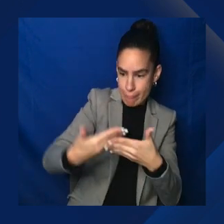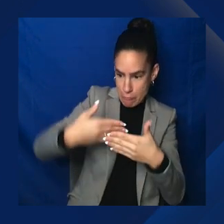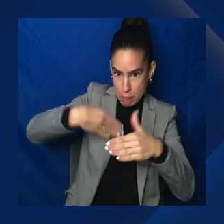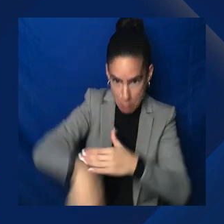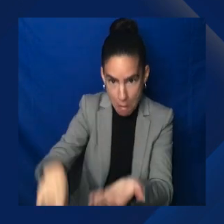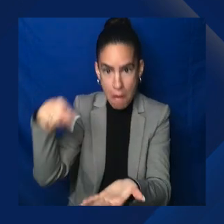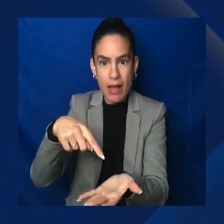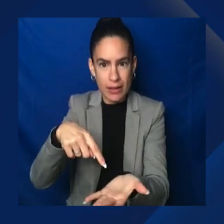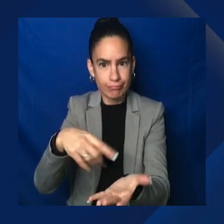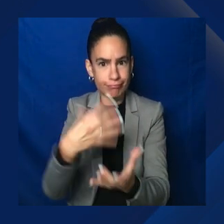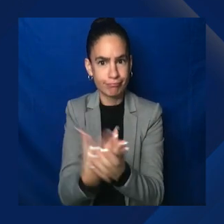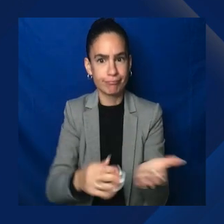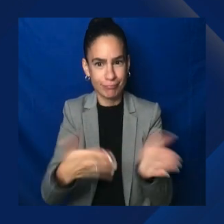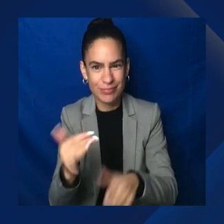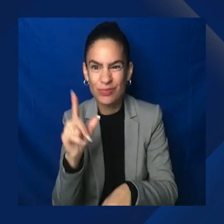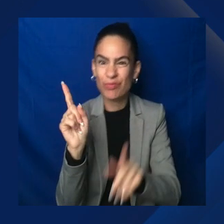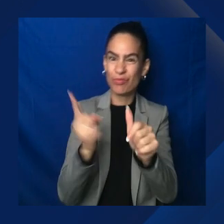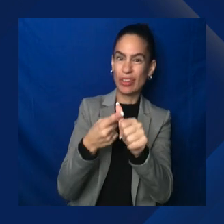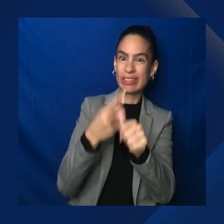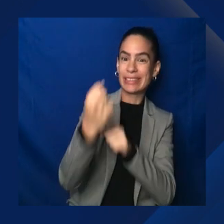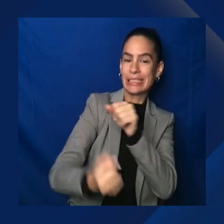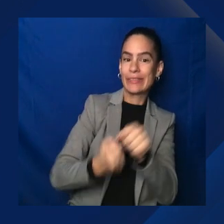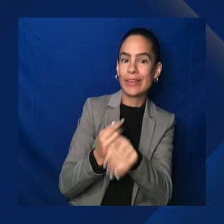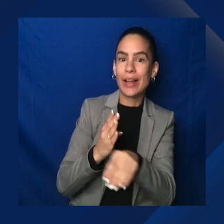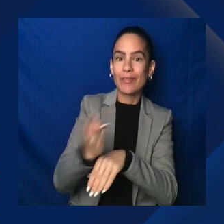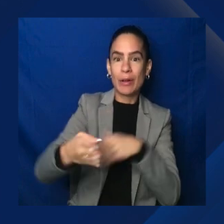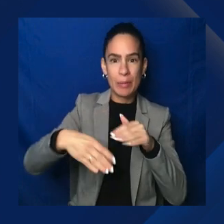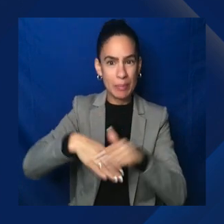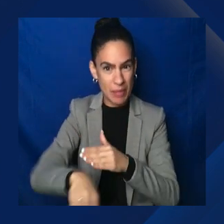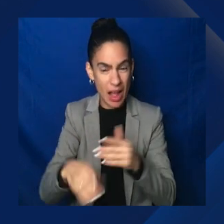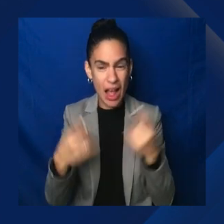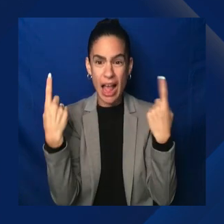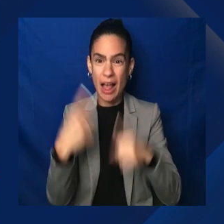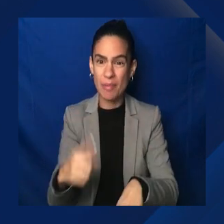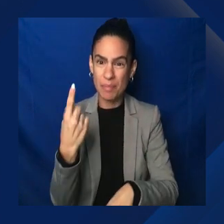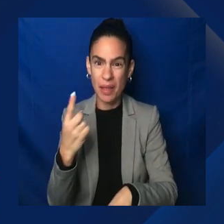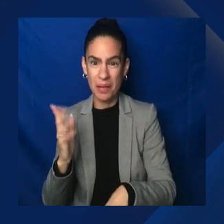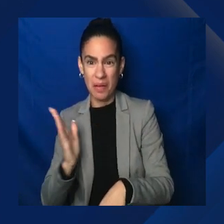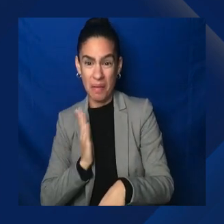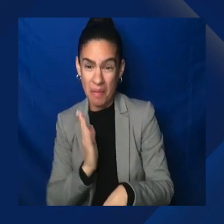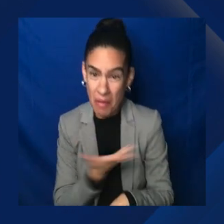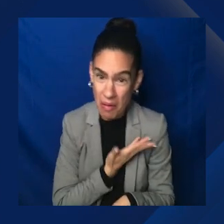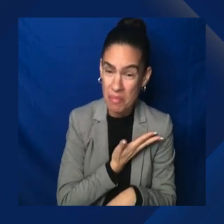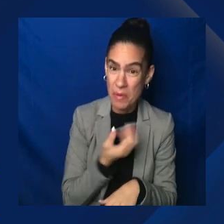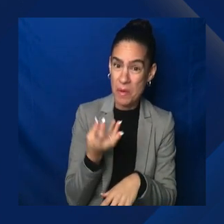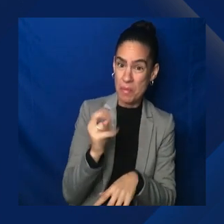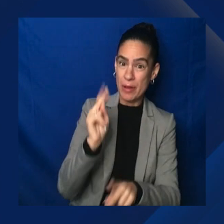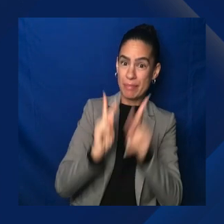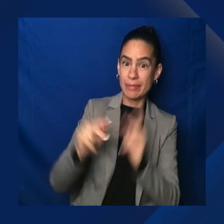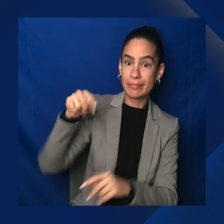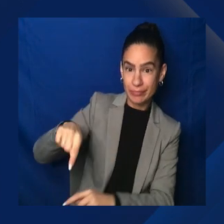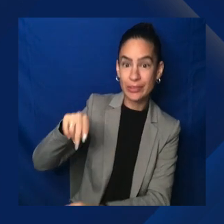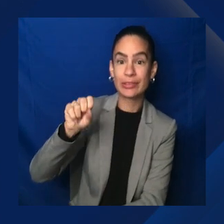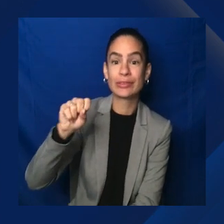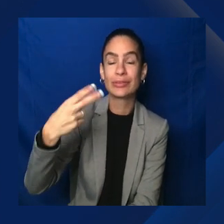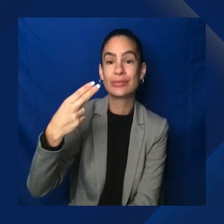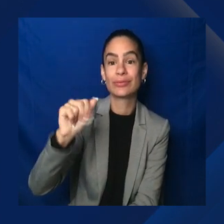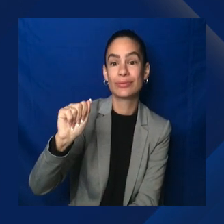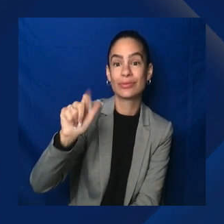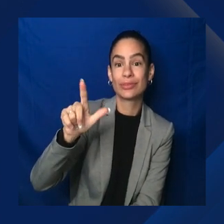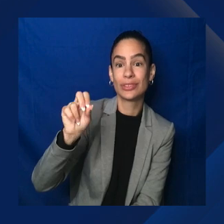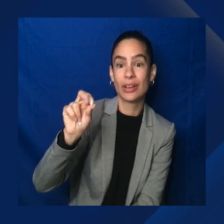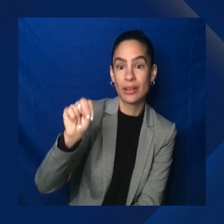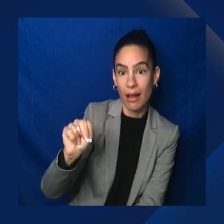That's what happened to one of our own at Health and Human Services, Shalon Irving, an epidemiologist for the Centers